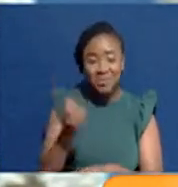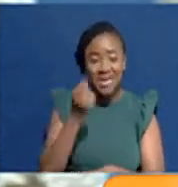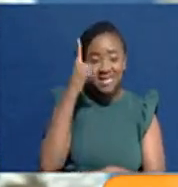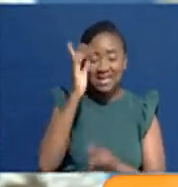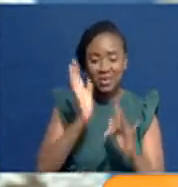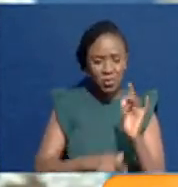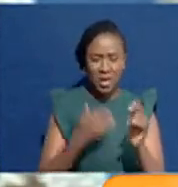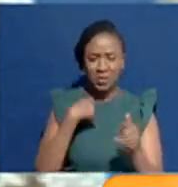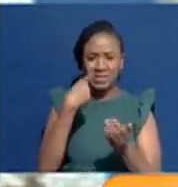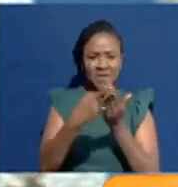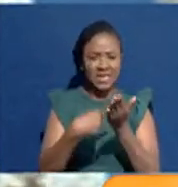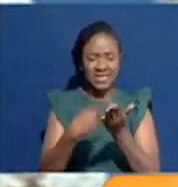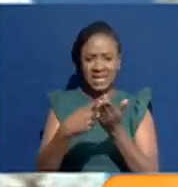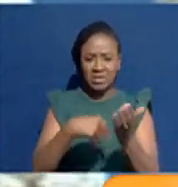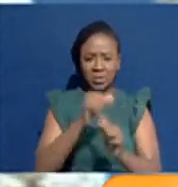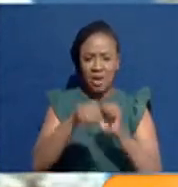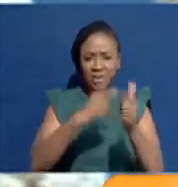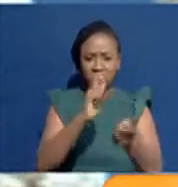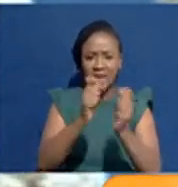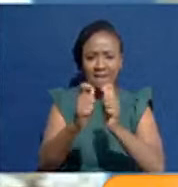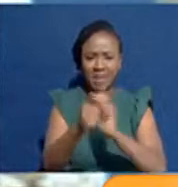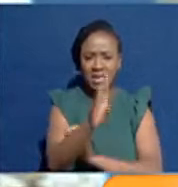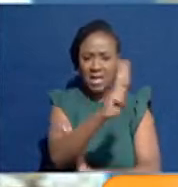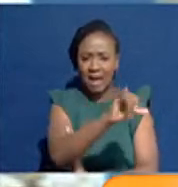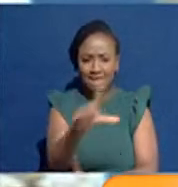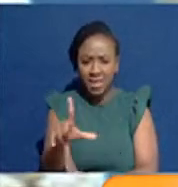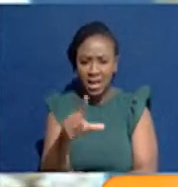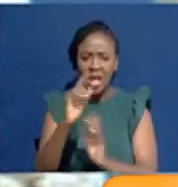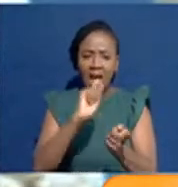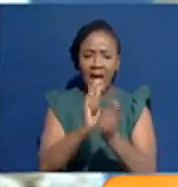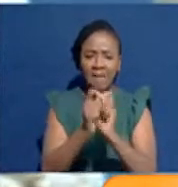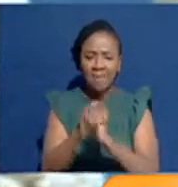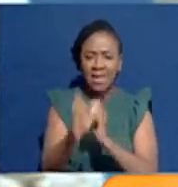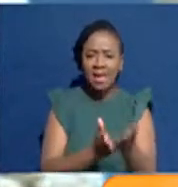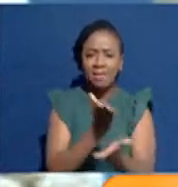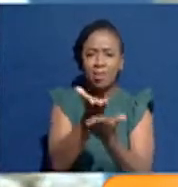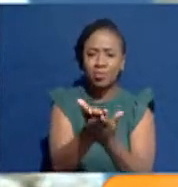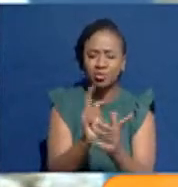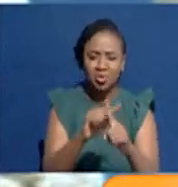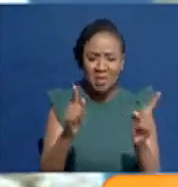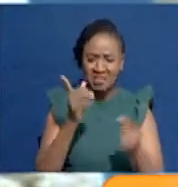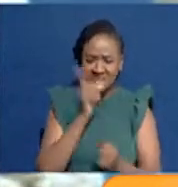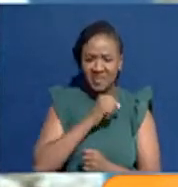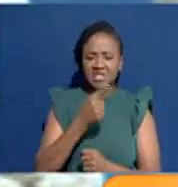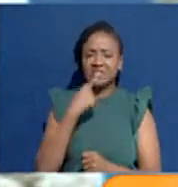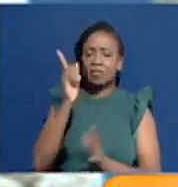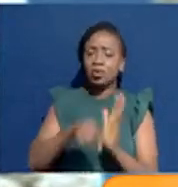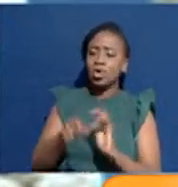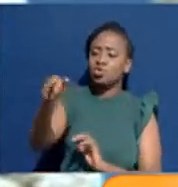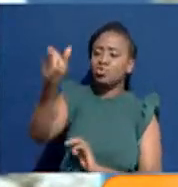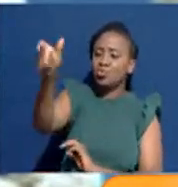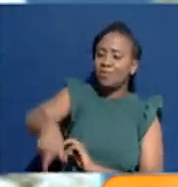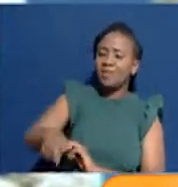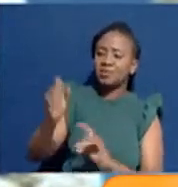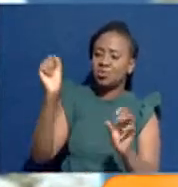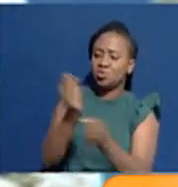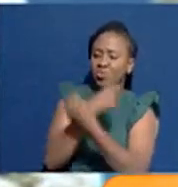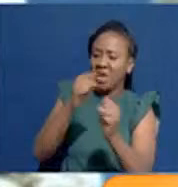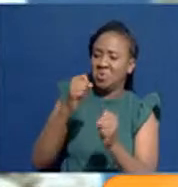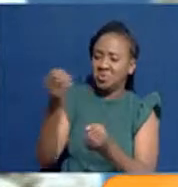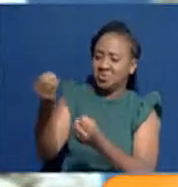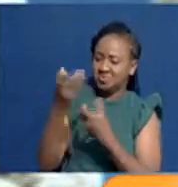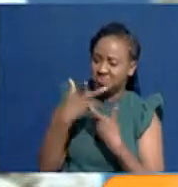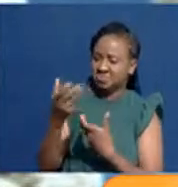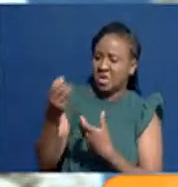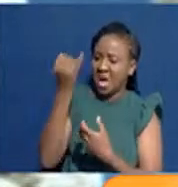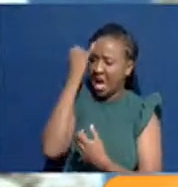about amendments of a bill or a proposal when they have already profiled you as a person who cannot give any reasonable